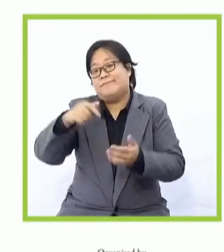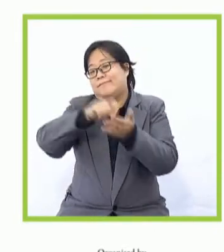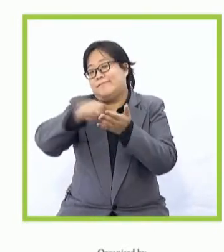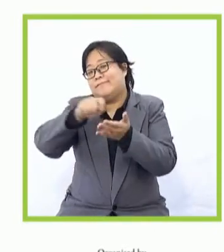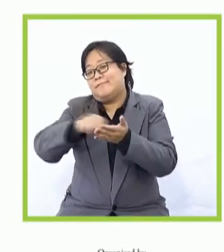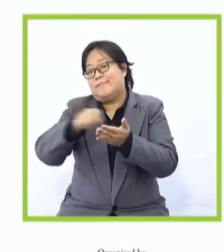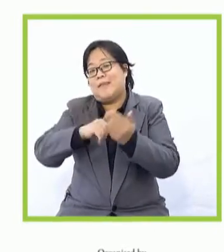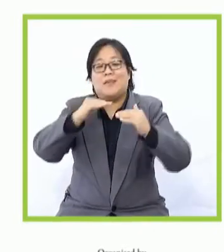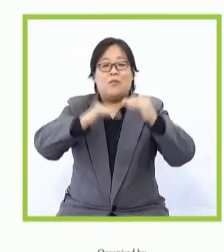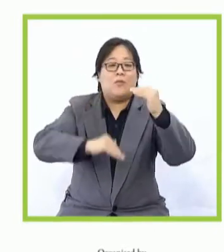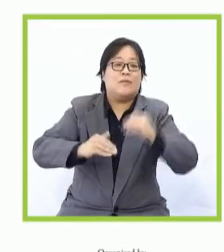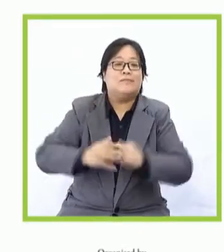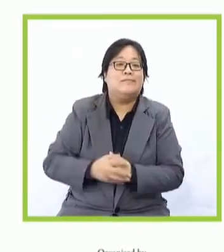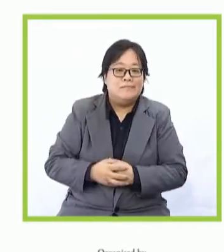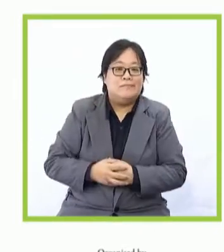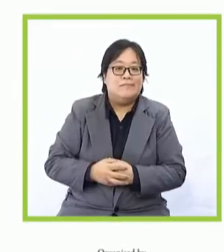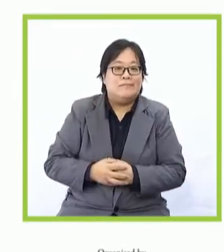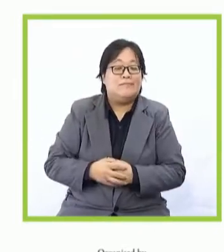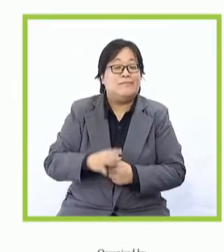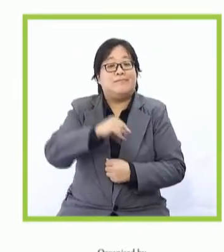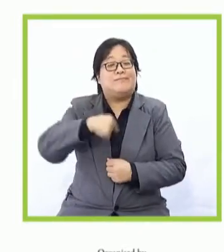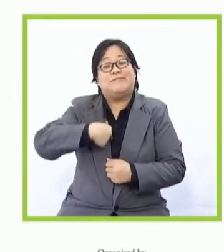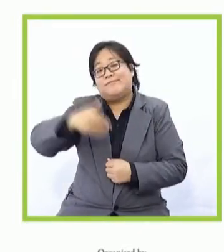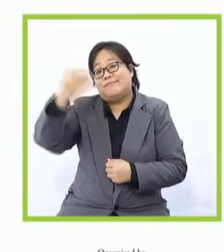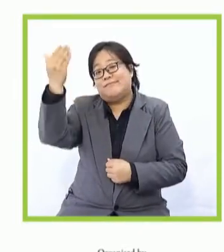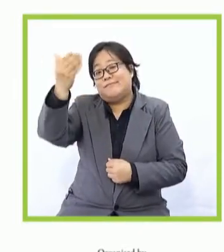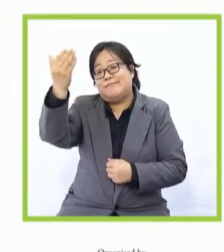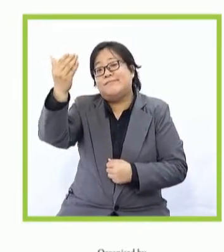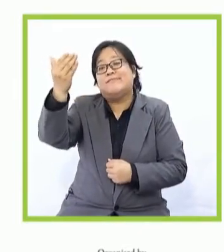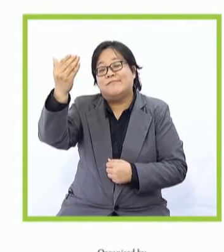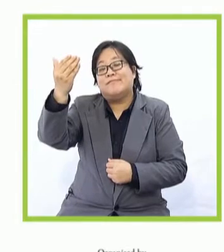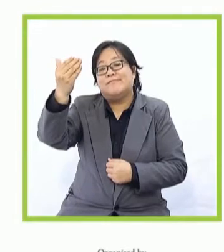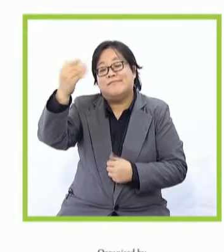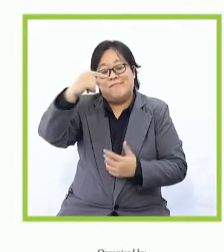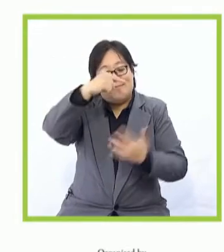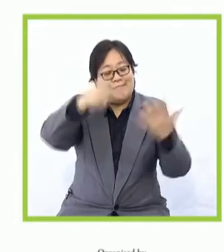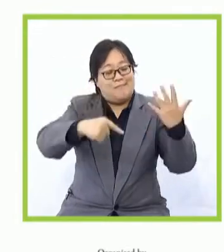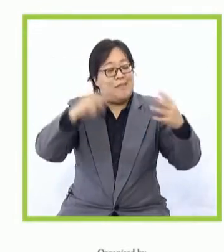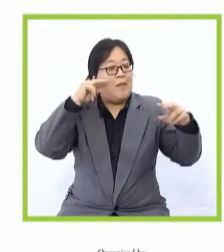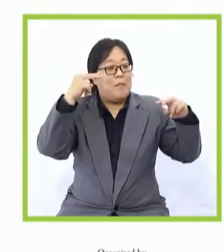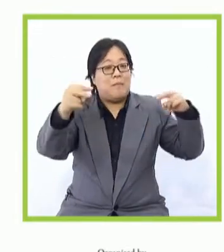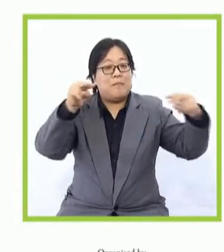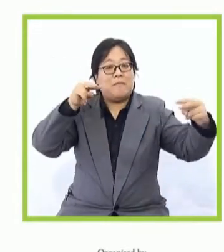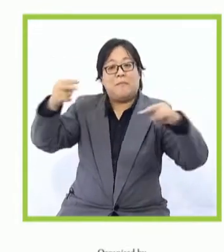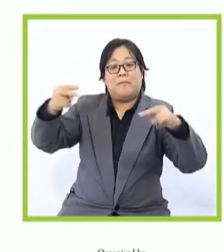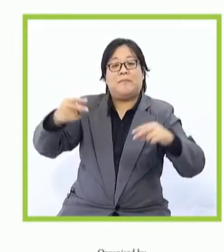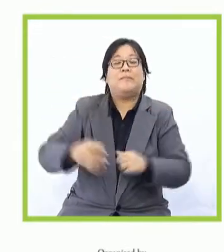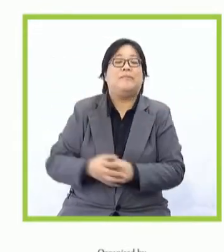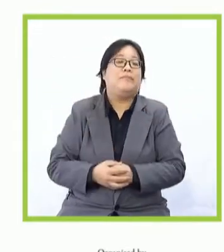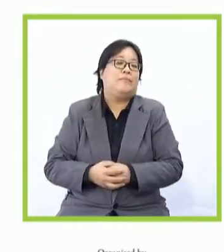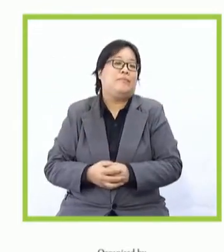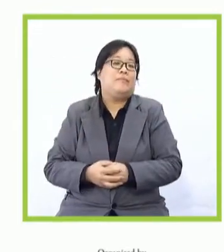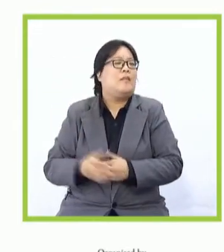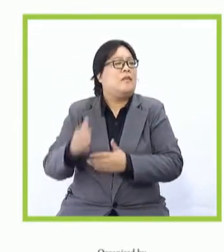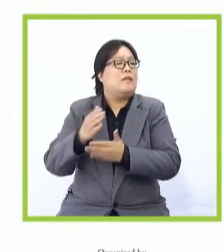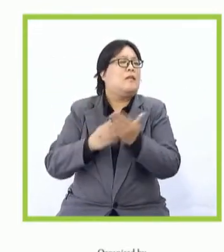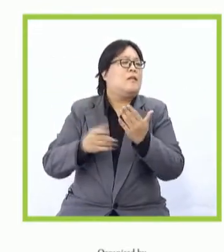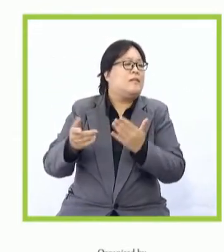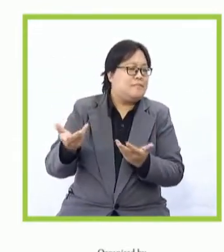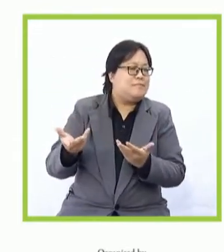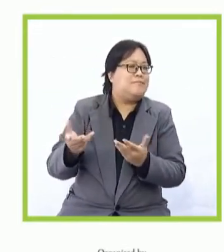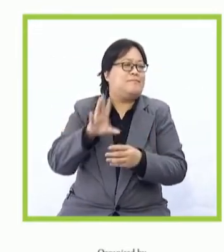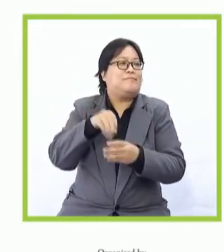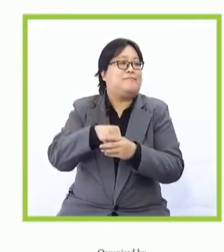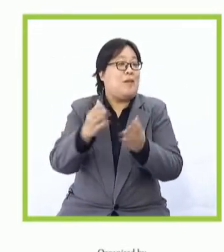on inequality. And I speak from all those perspectives today. Some of what I talk about is covered